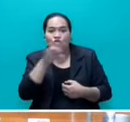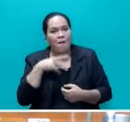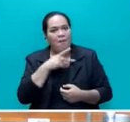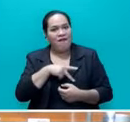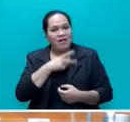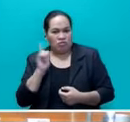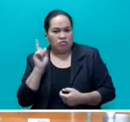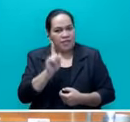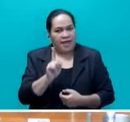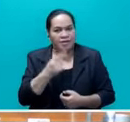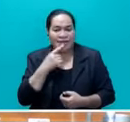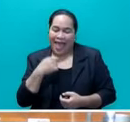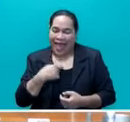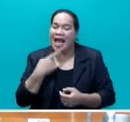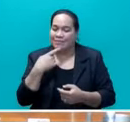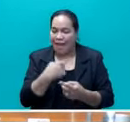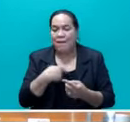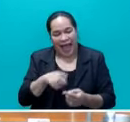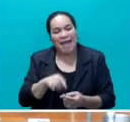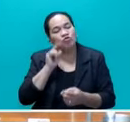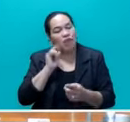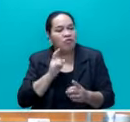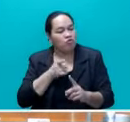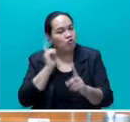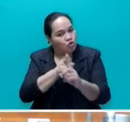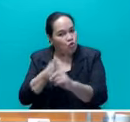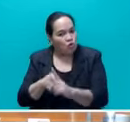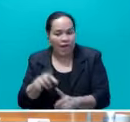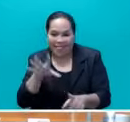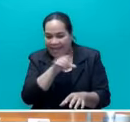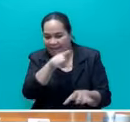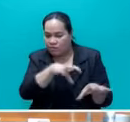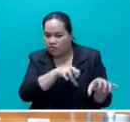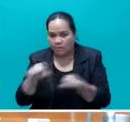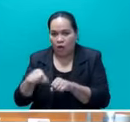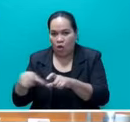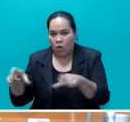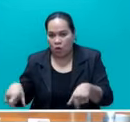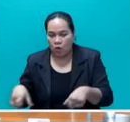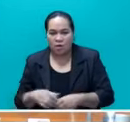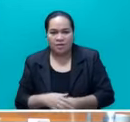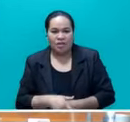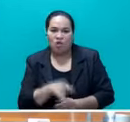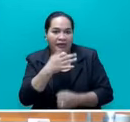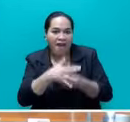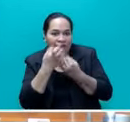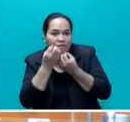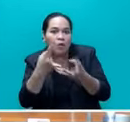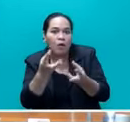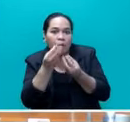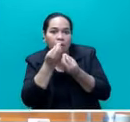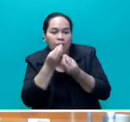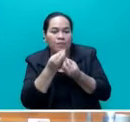here and say, look, I'm saying this, but I'm also suing you people. He's not informing the public of Fiji. Mr. Speaker, sir, the other point about the